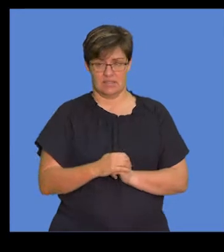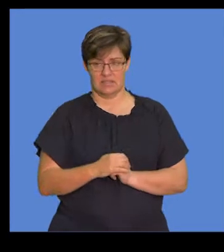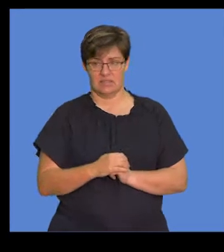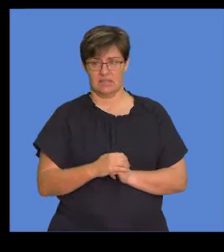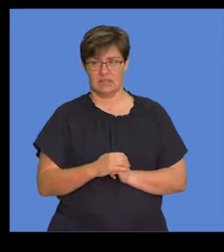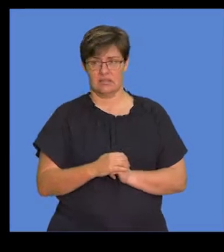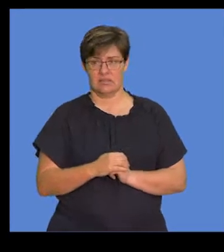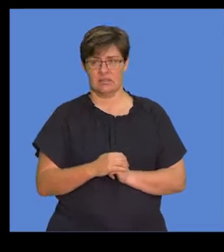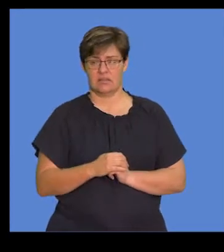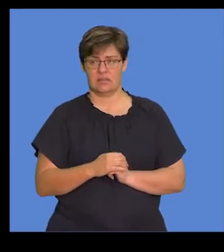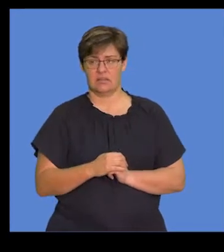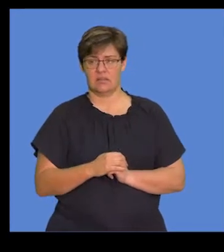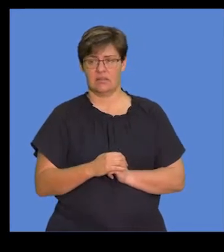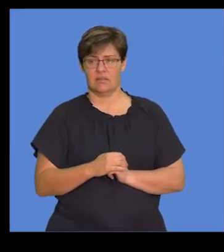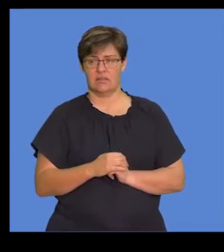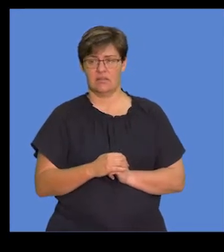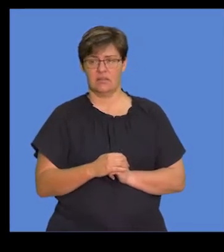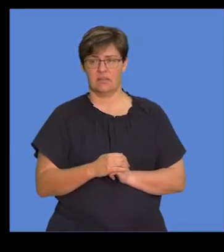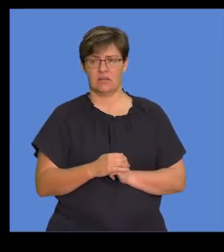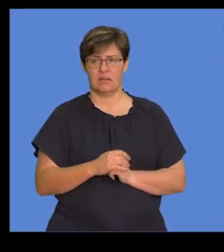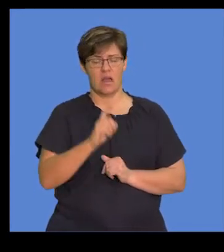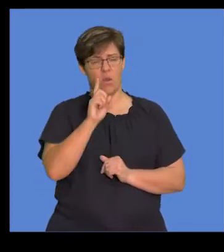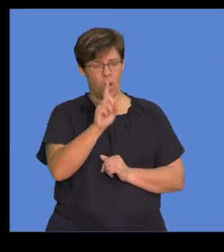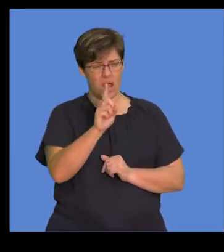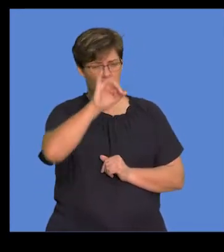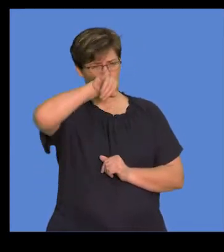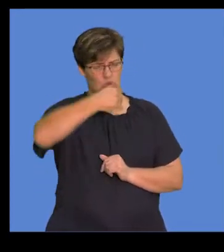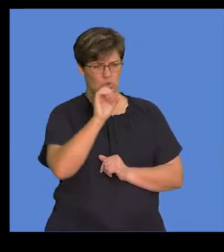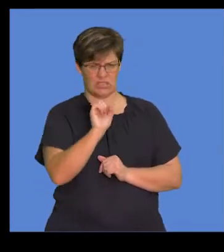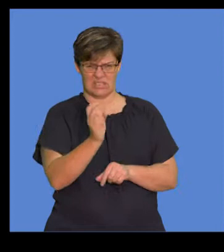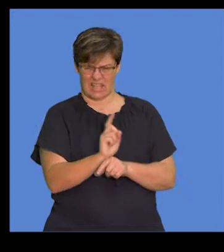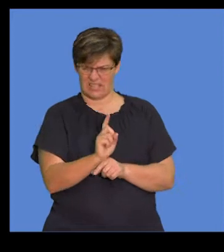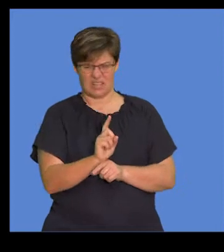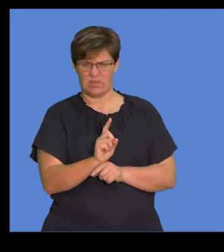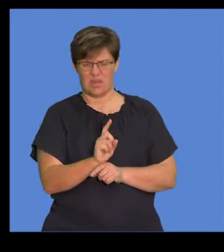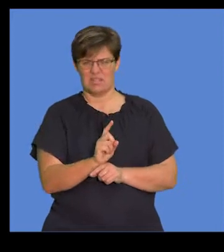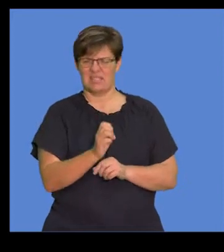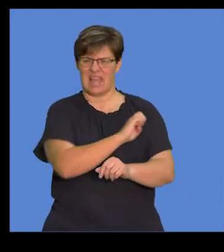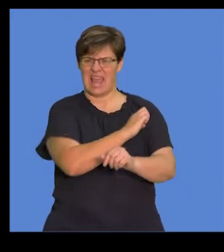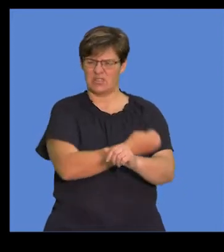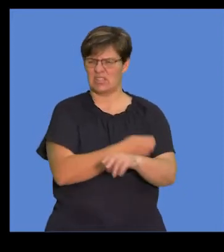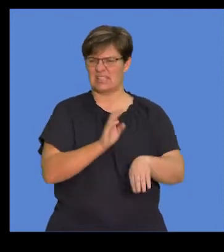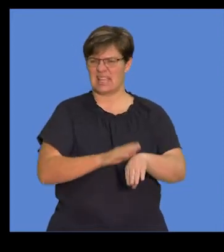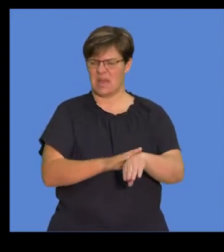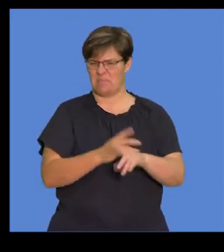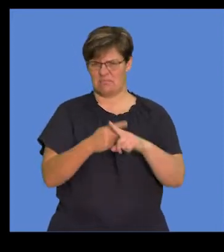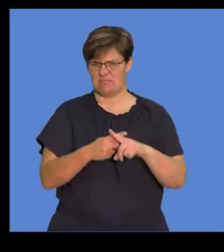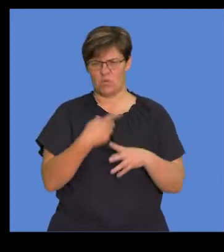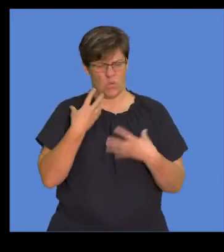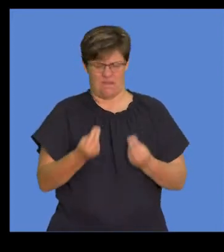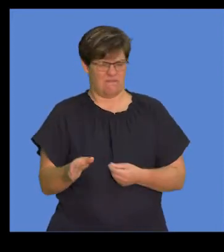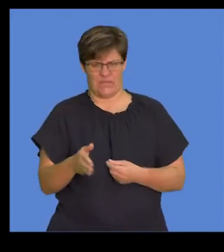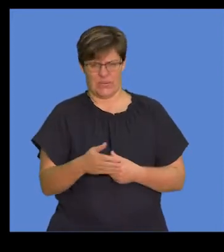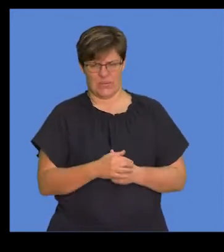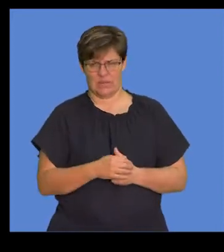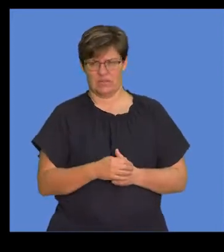the correct option. But then the other option, joule second, it's something else. This is like energy multiplied by